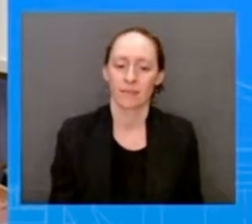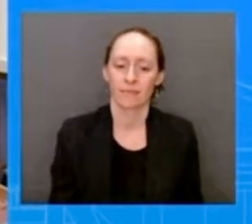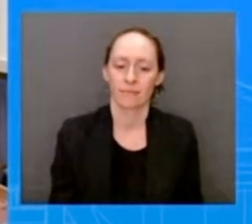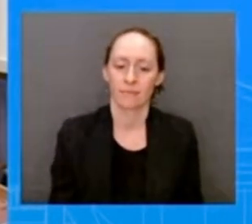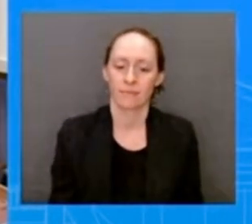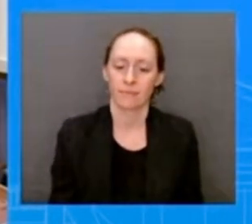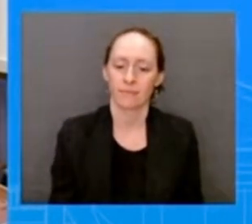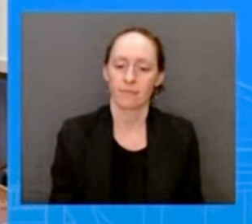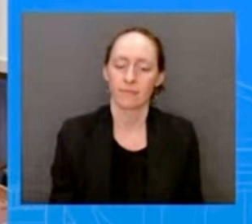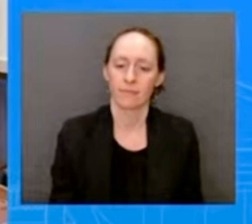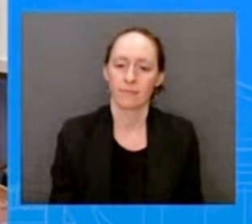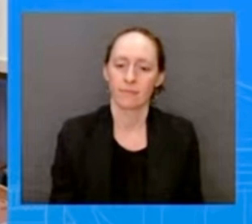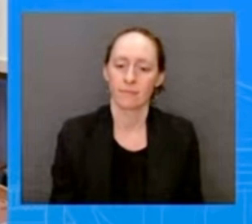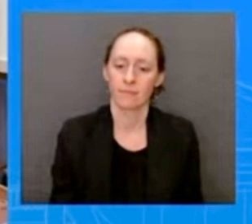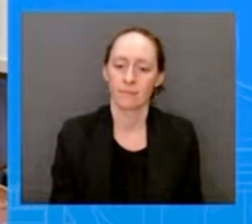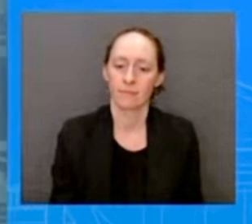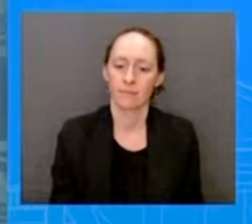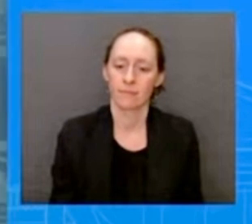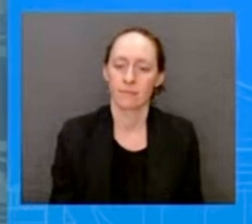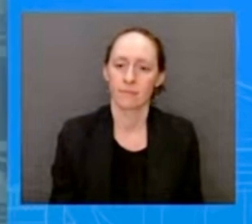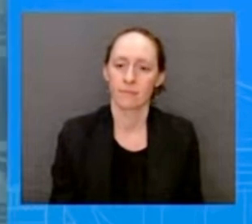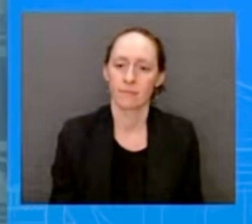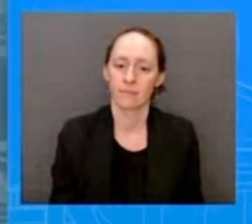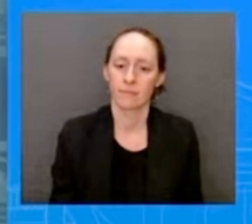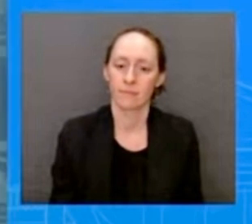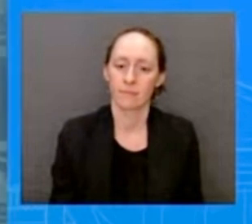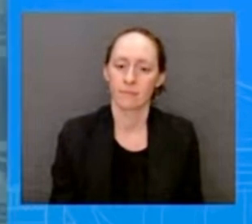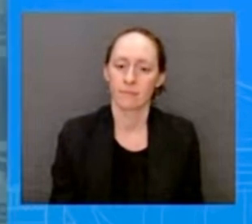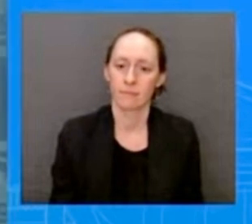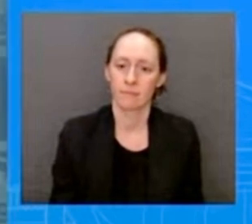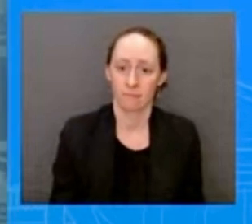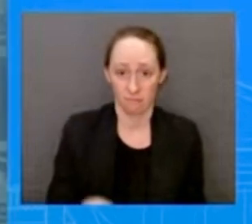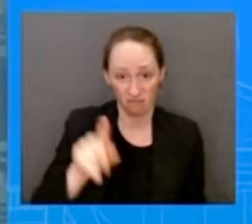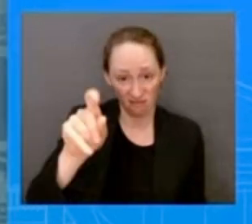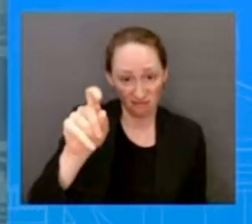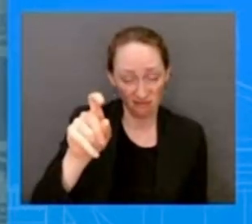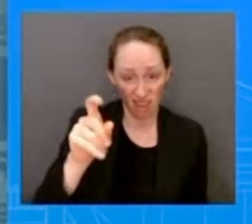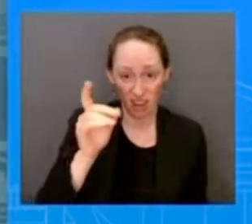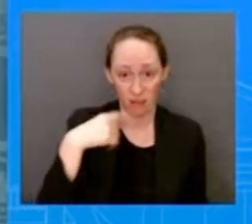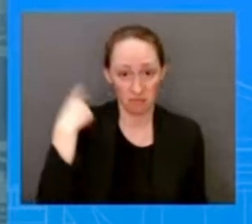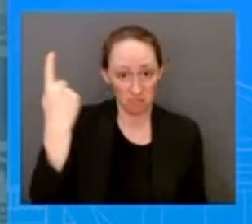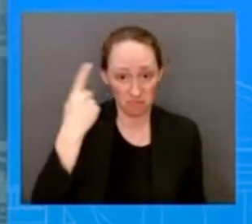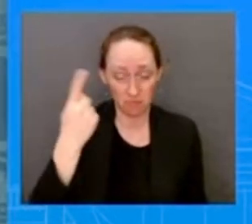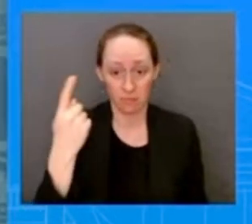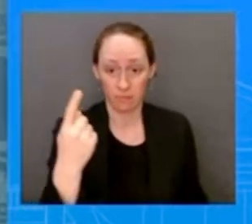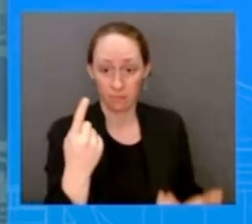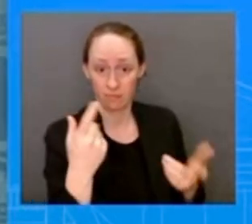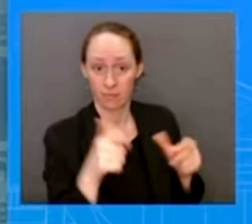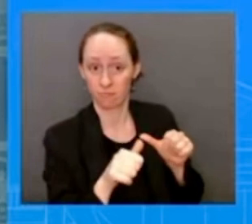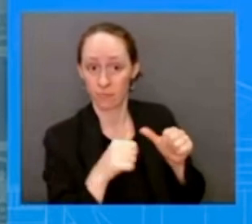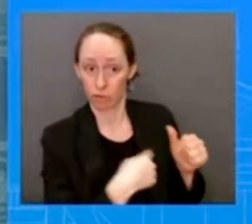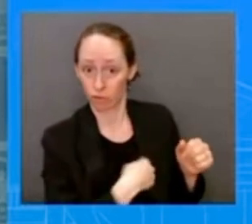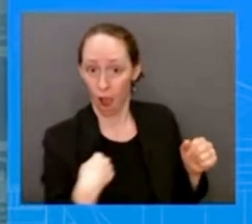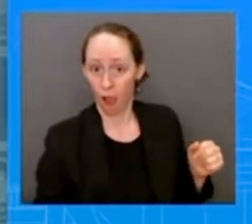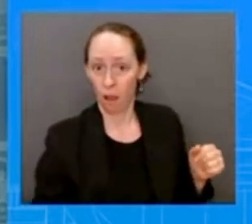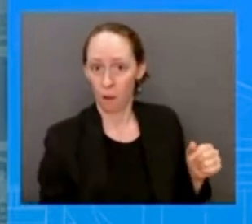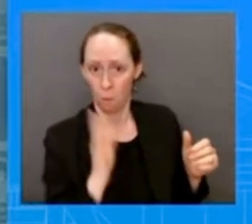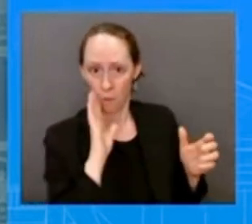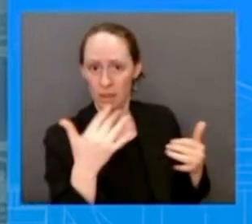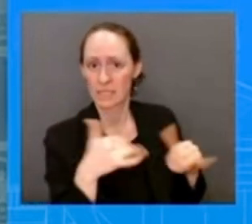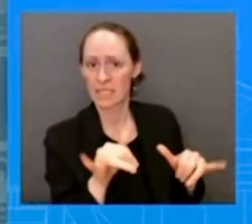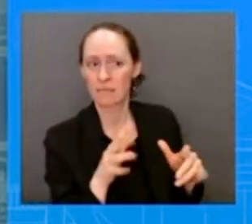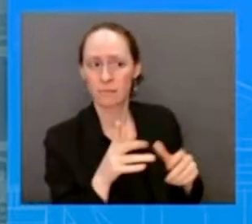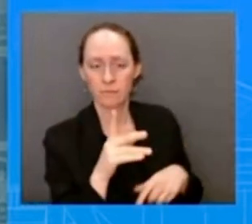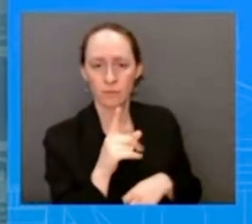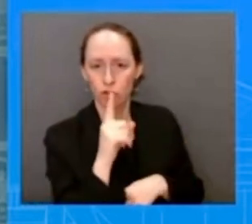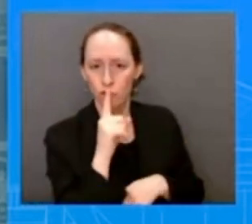to provide lethal aid to Russia? We've seen no indication that they've made that decision. They haven't taken it off the table, Peter, but we haven't seen any indication. It remains as it was then. Let me